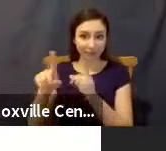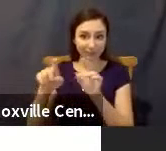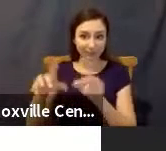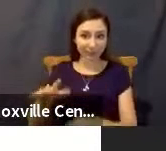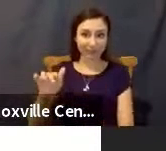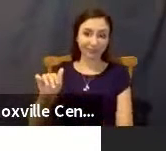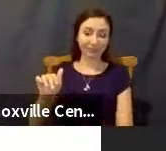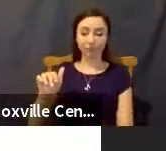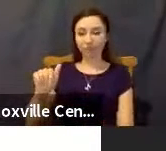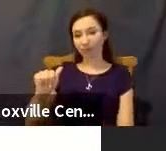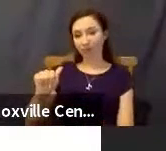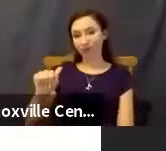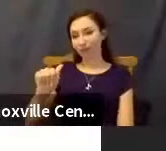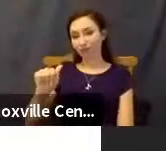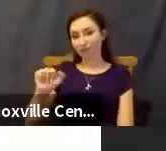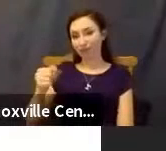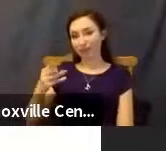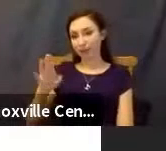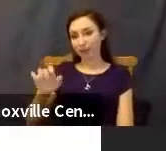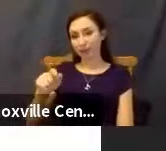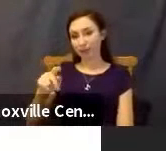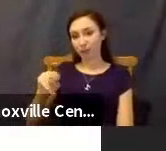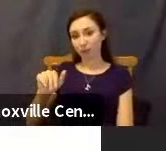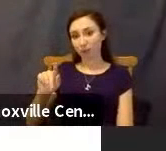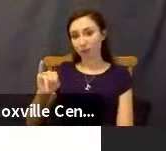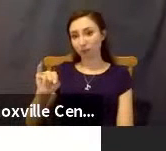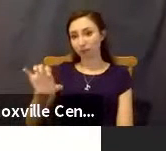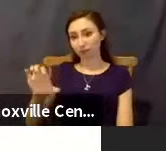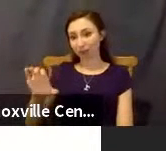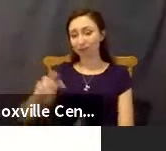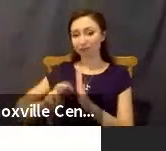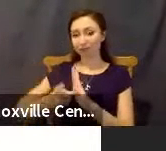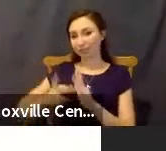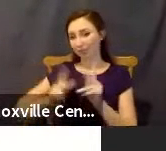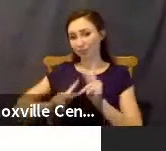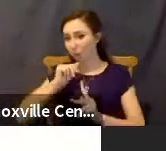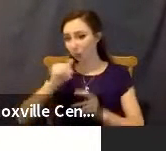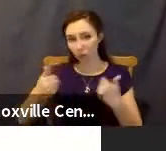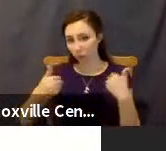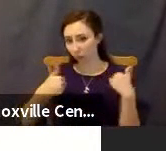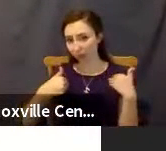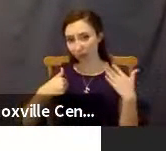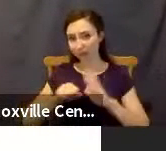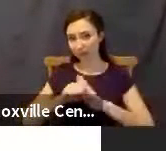asymptomatic people. So that's another challenge. So